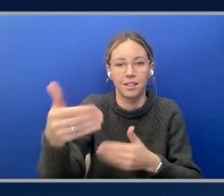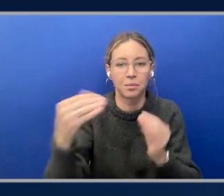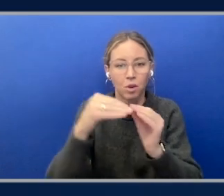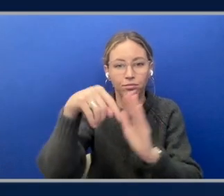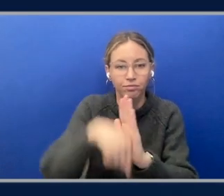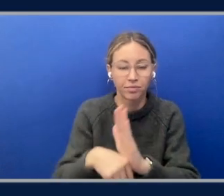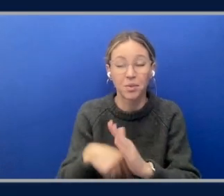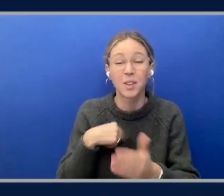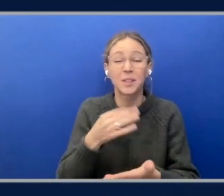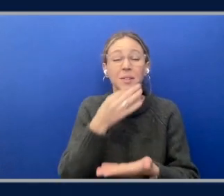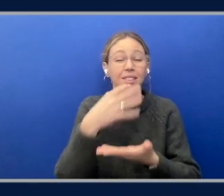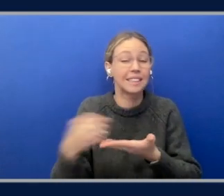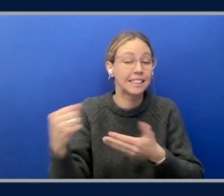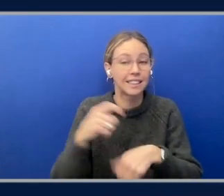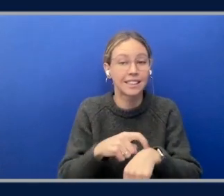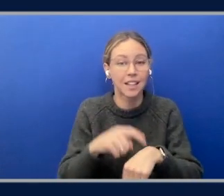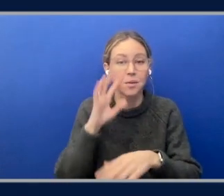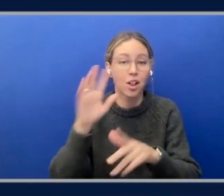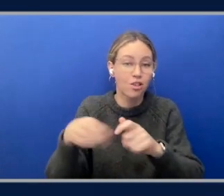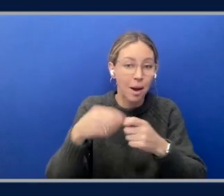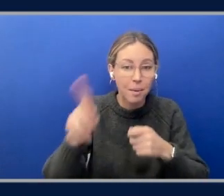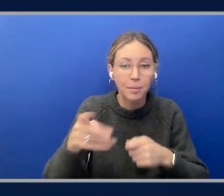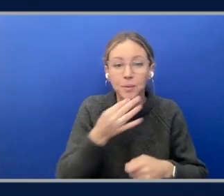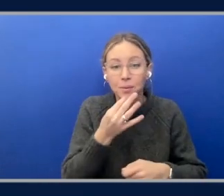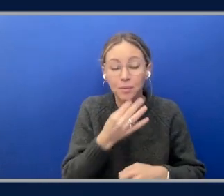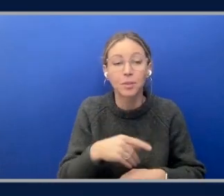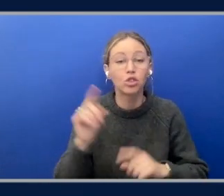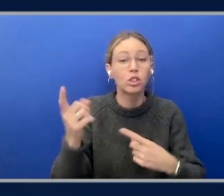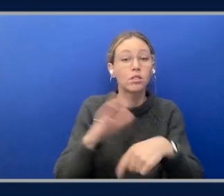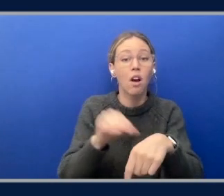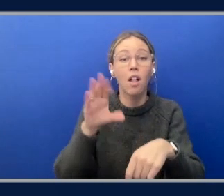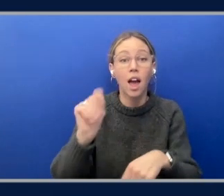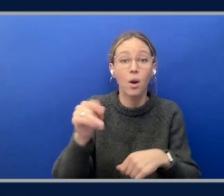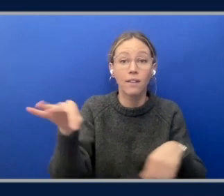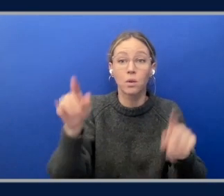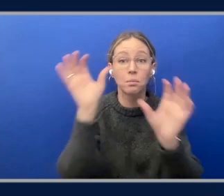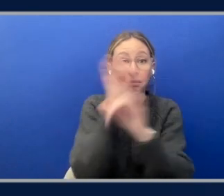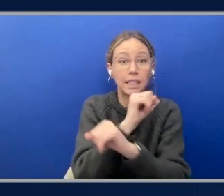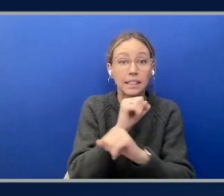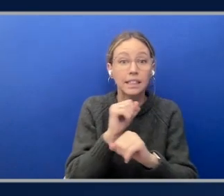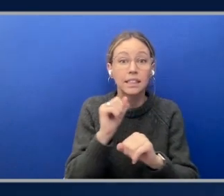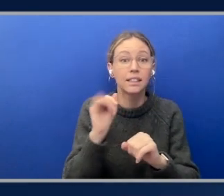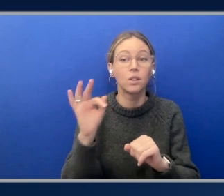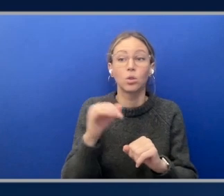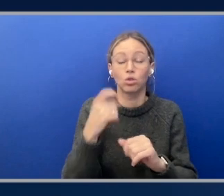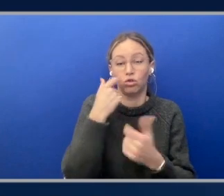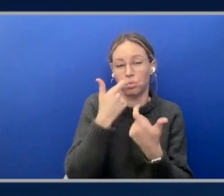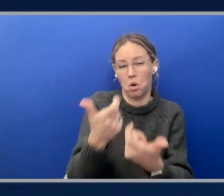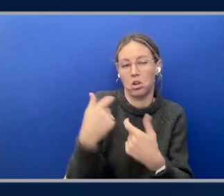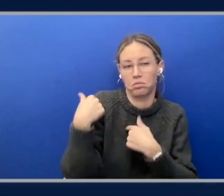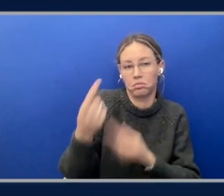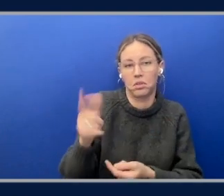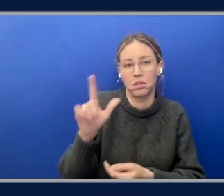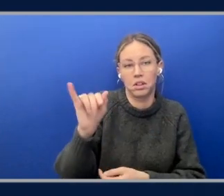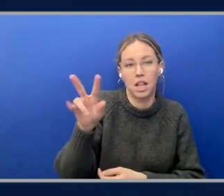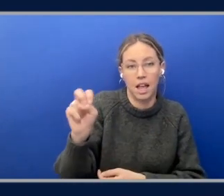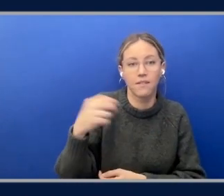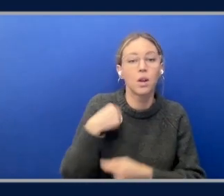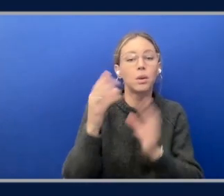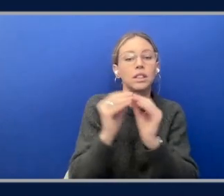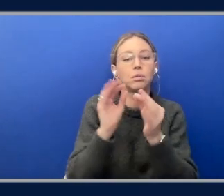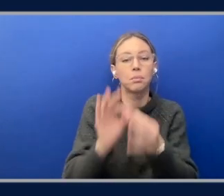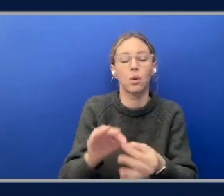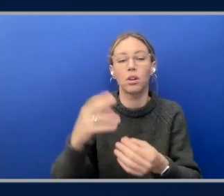running out of time. Yes. We need to wrap up quickly. Just a quick call out. If you missed, if you're tuning live so far, we had a session around SageMaker